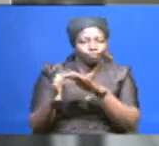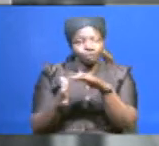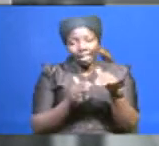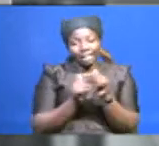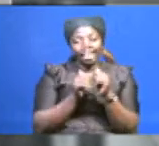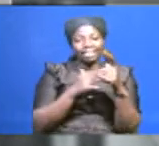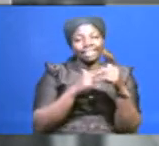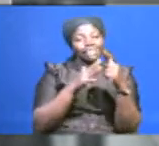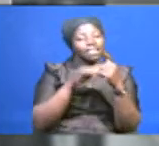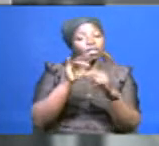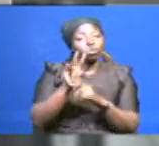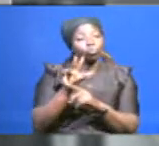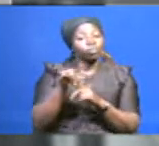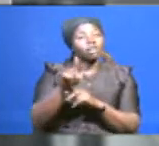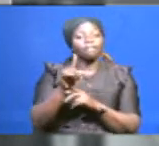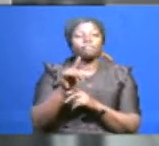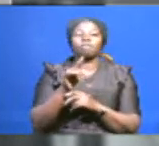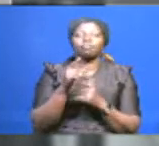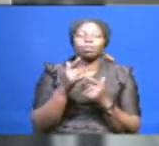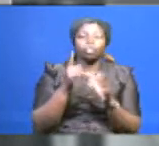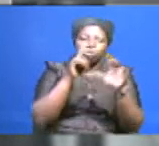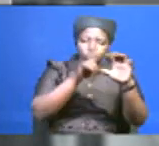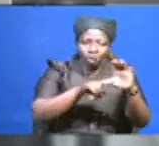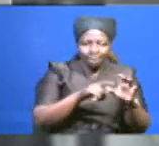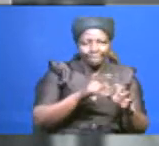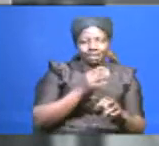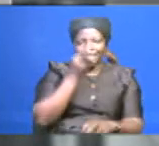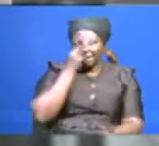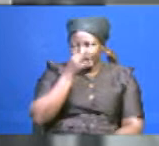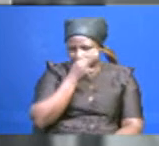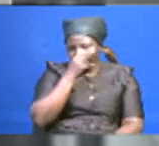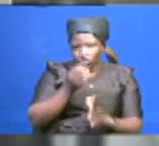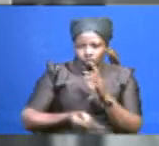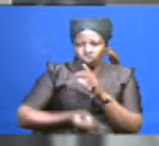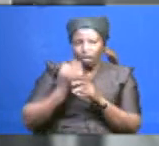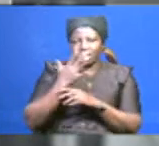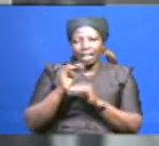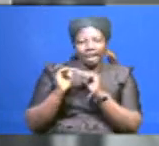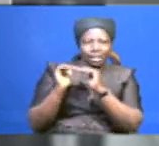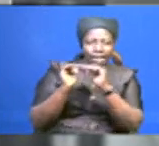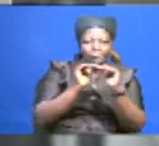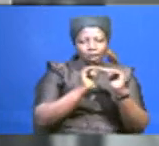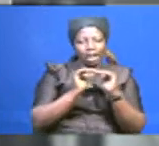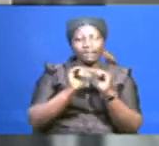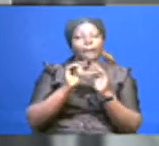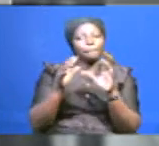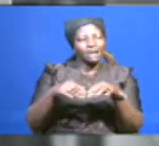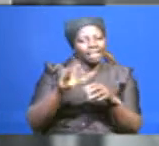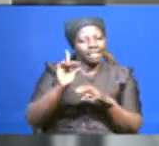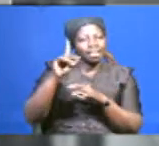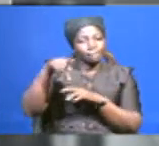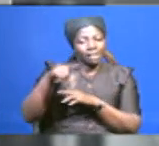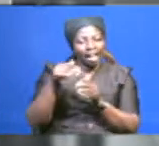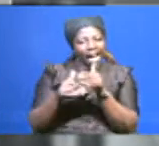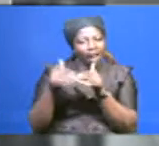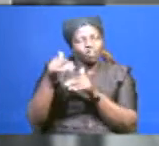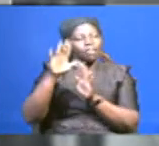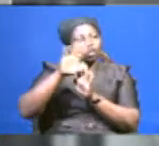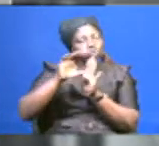1992, however, Mamunga joined Kibaki to launch the Democratic Party after the constitution was changed